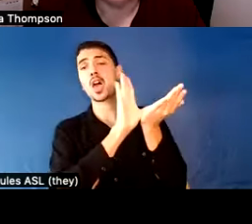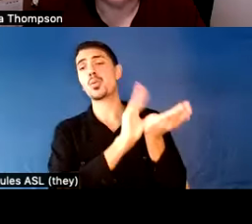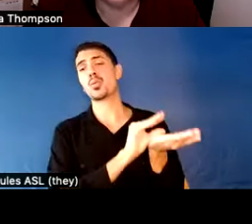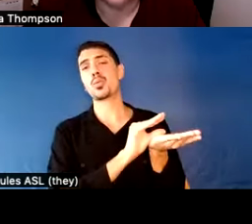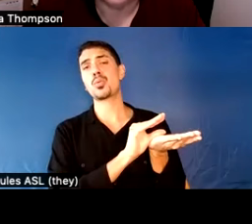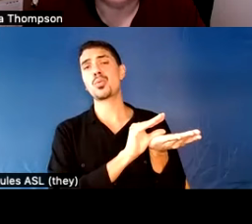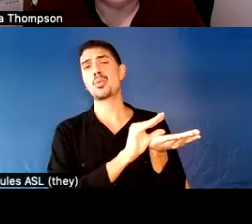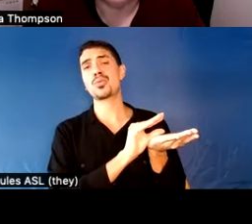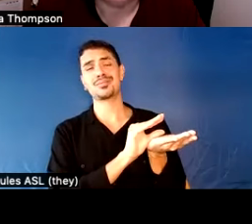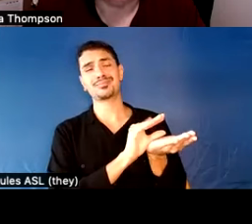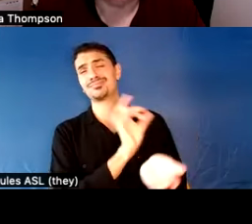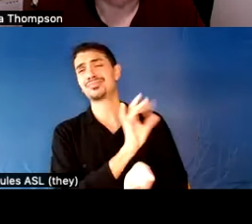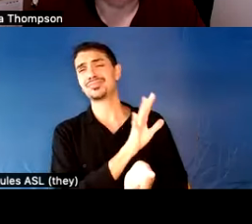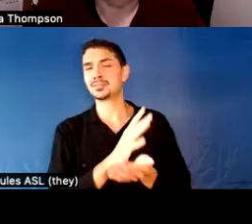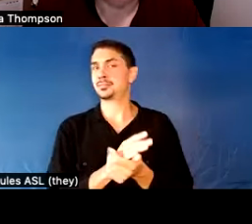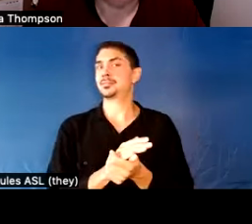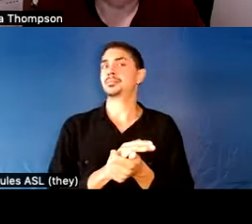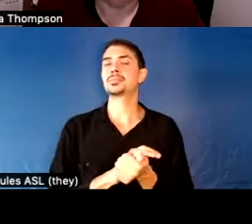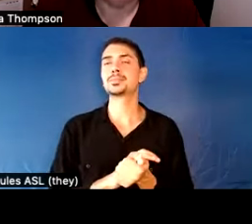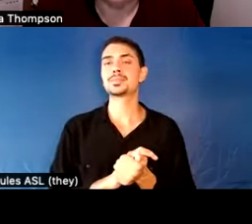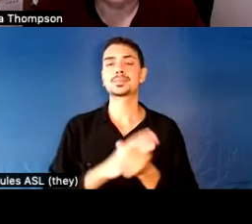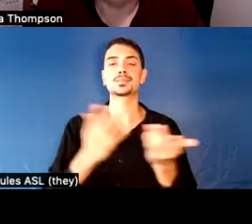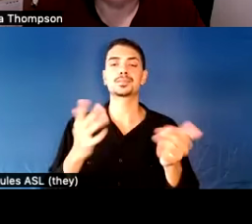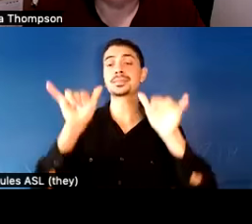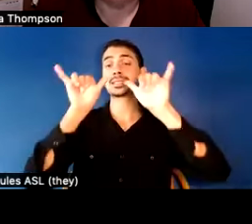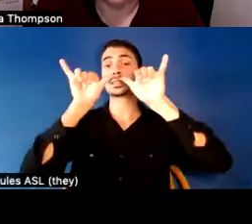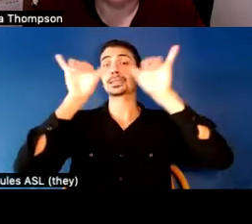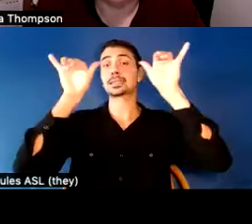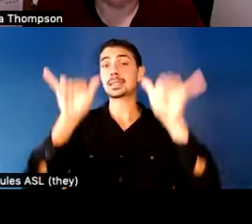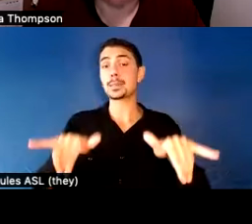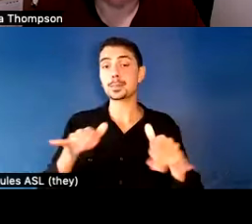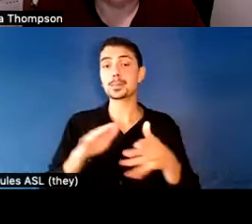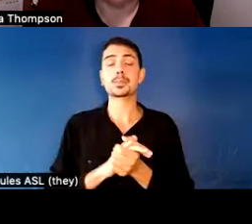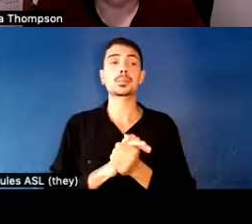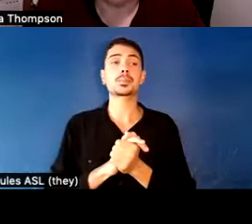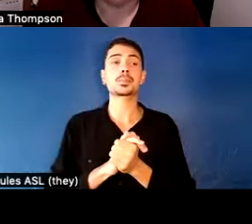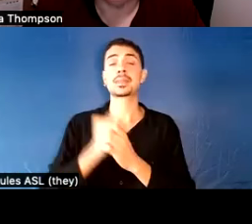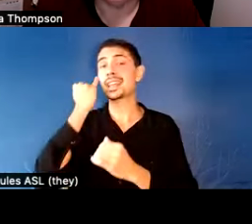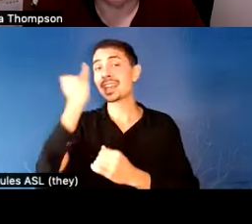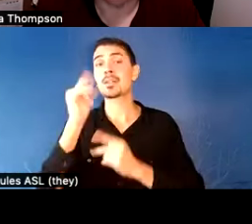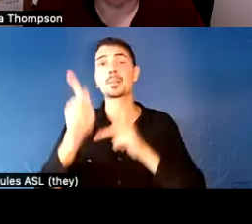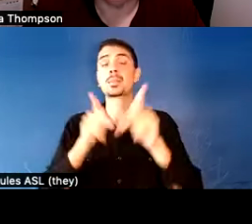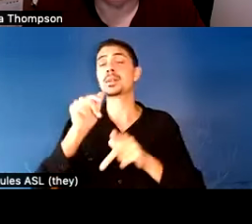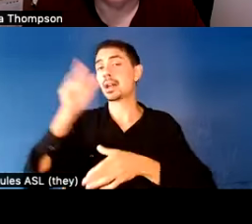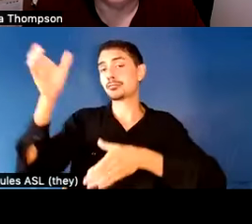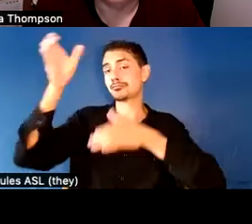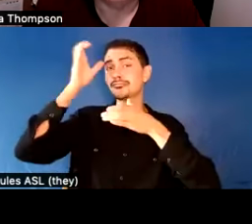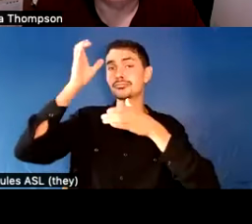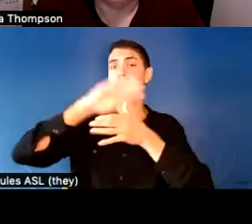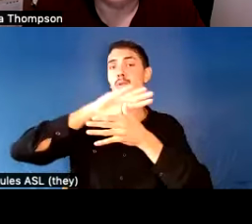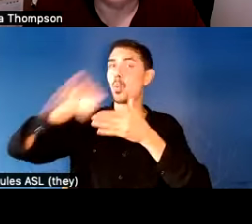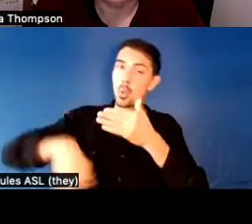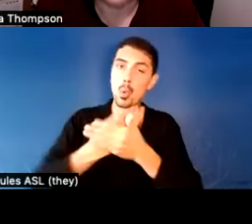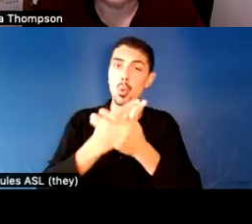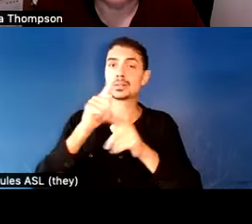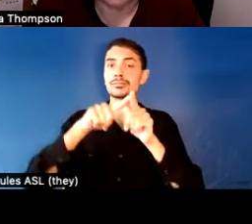systems, it can be if we have people who are not knowledgeable about sexual violence,